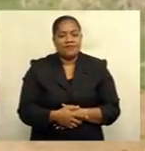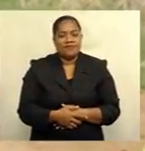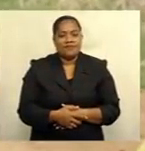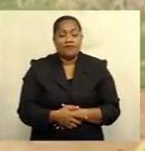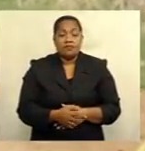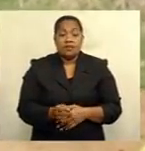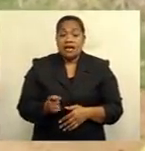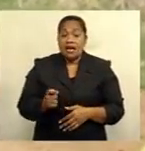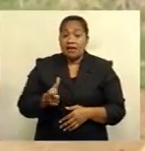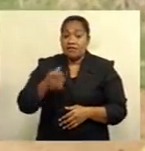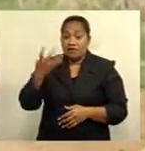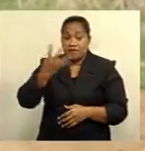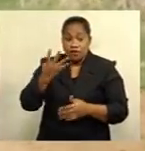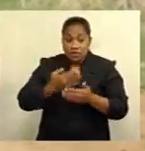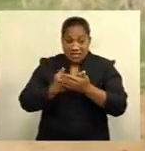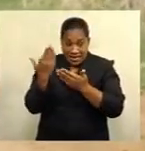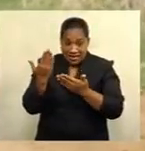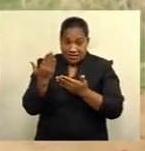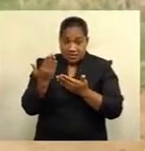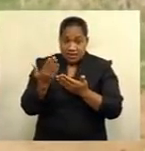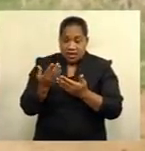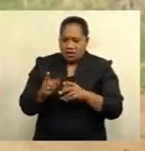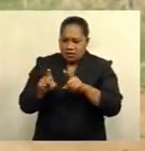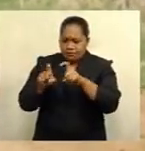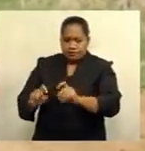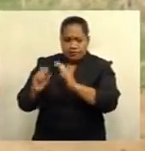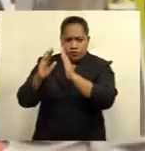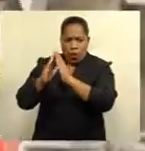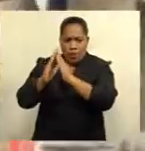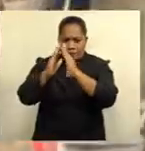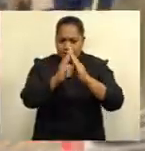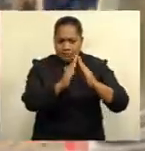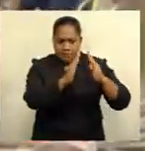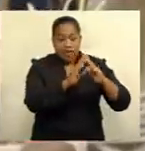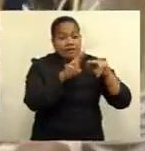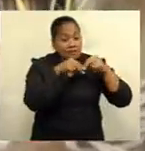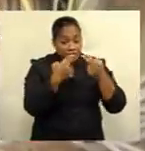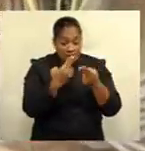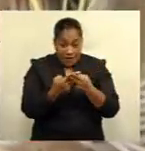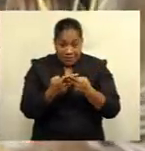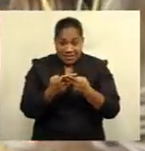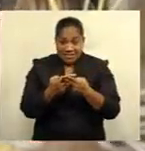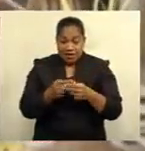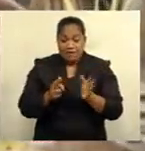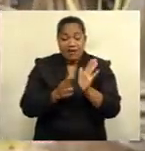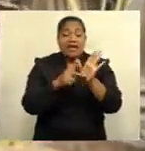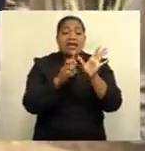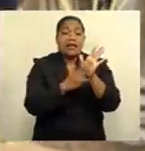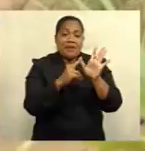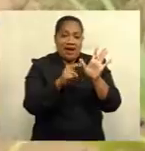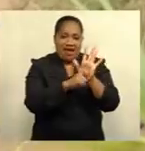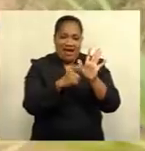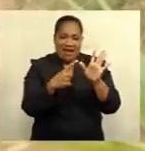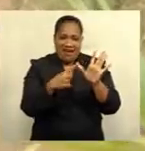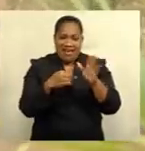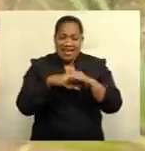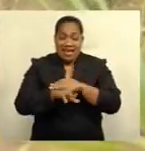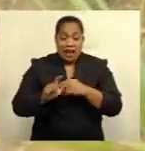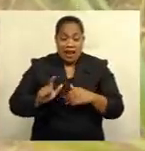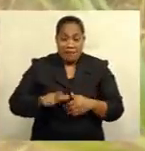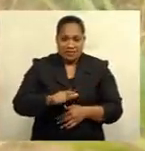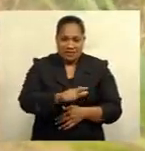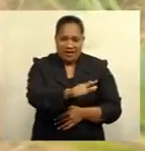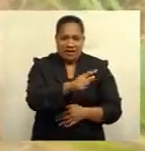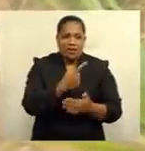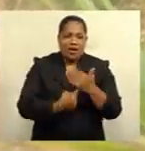After 14 days of being confined to their homes, these families of Namara Tiri settlement outside Lambasa are relieved to be